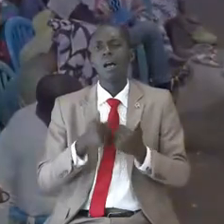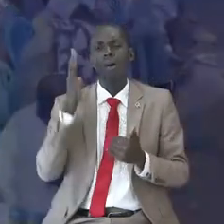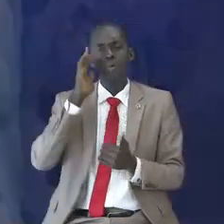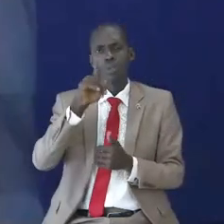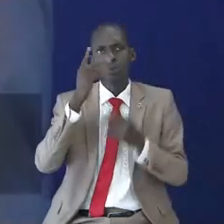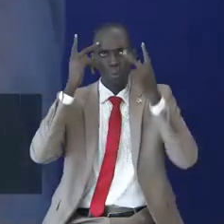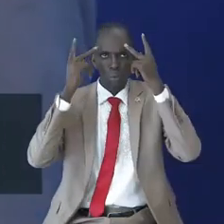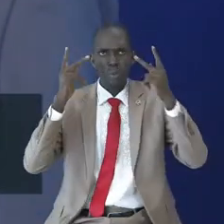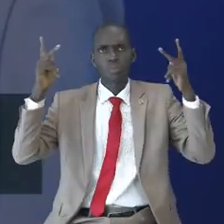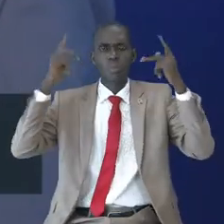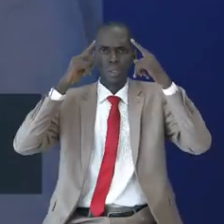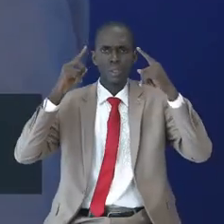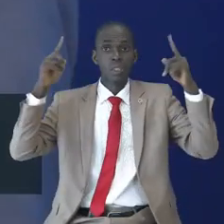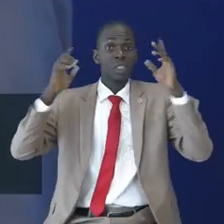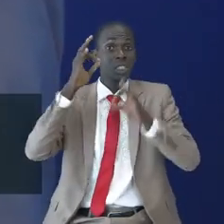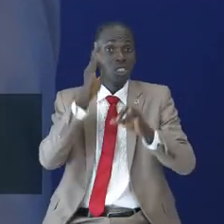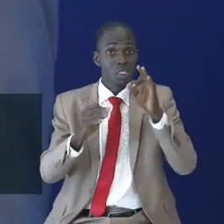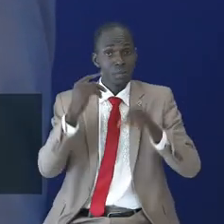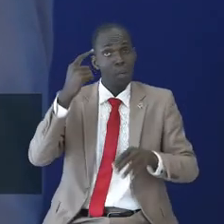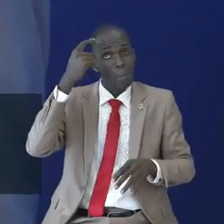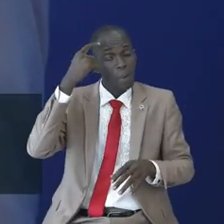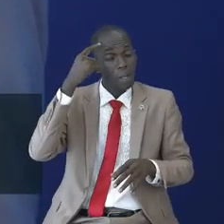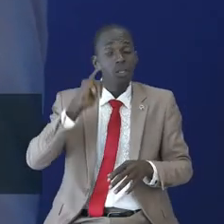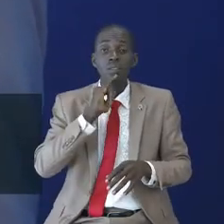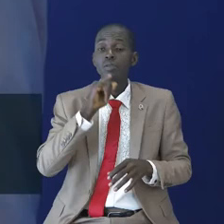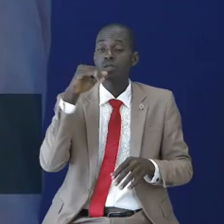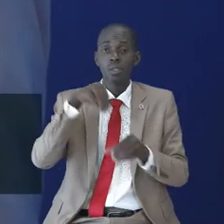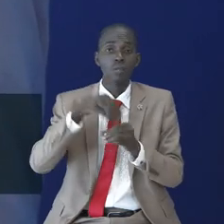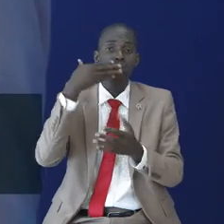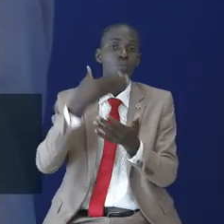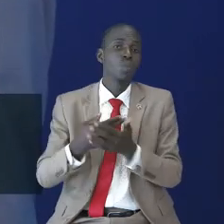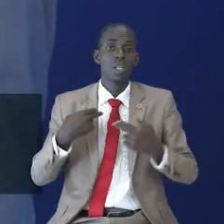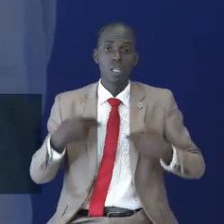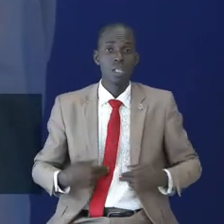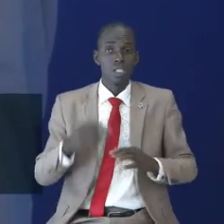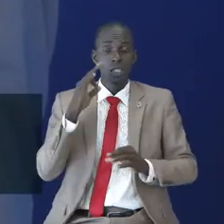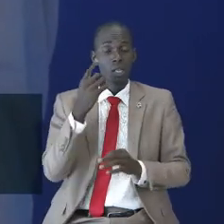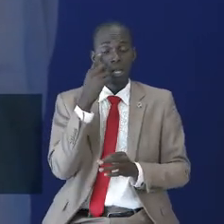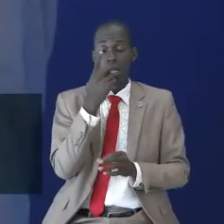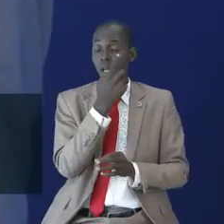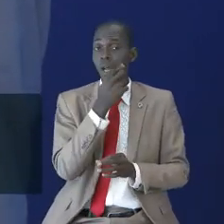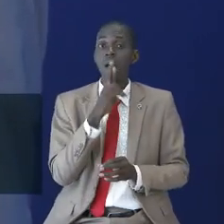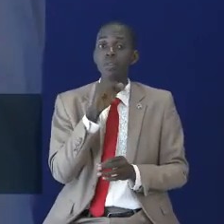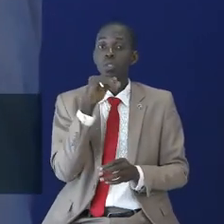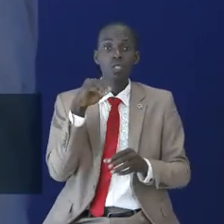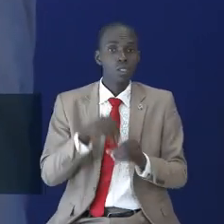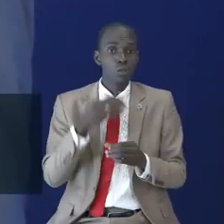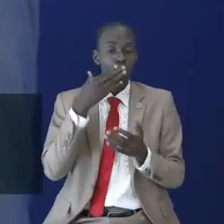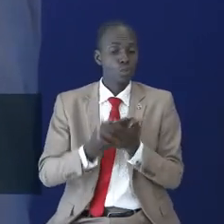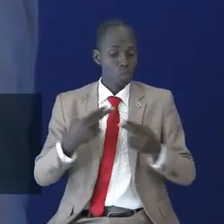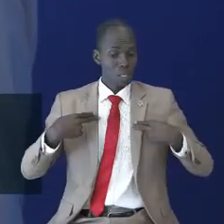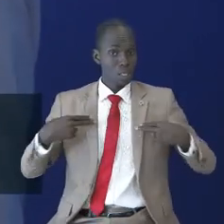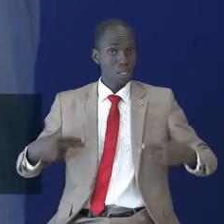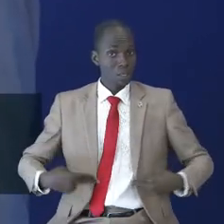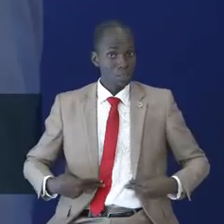If our brain is not in good health, if our eyes are not in good health, if